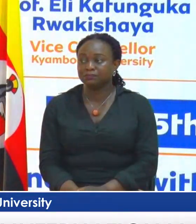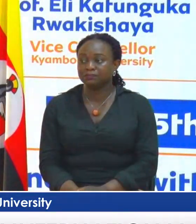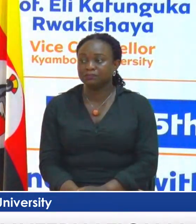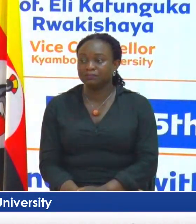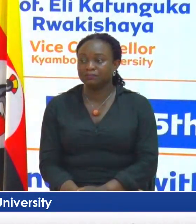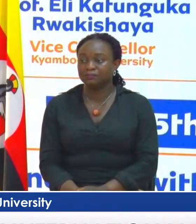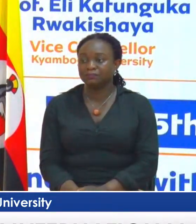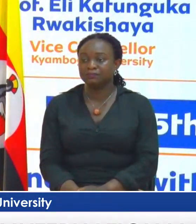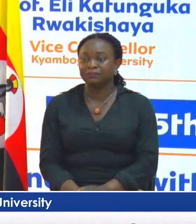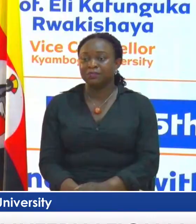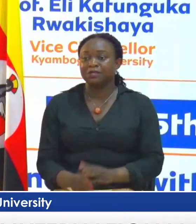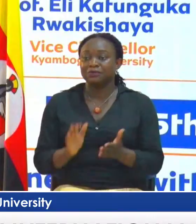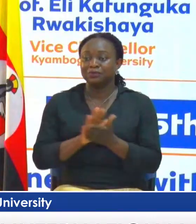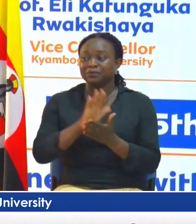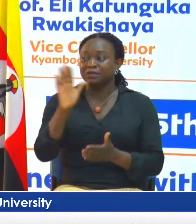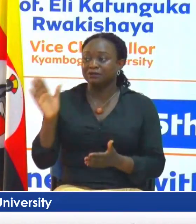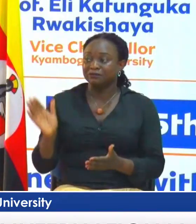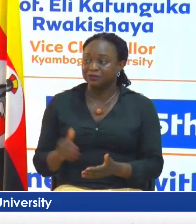Good afternoon.